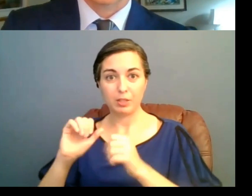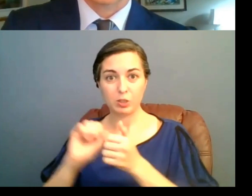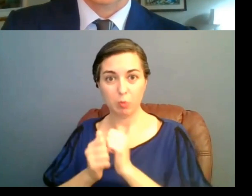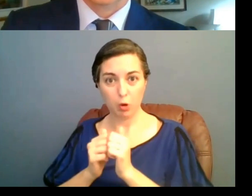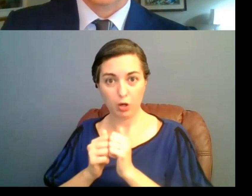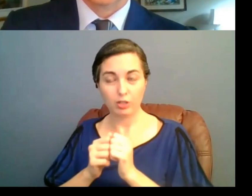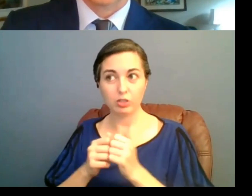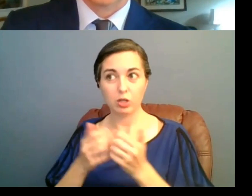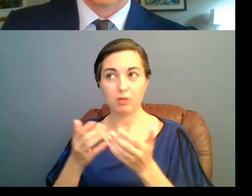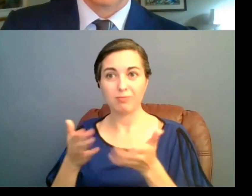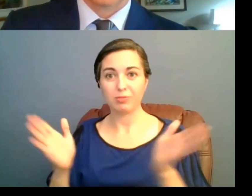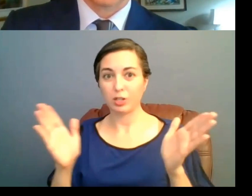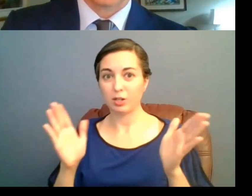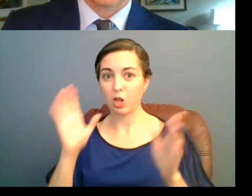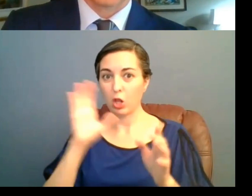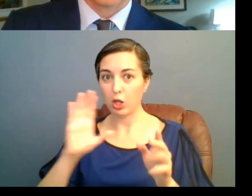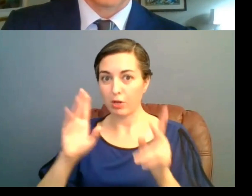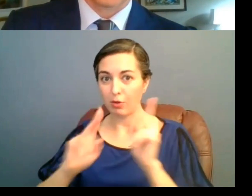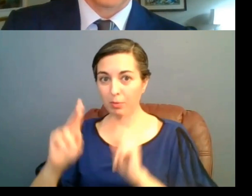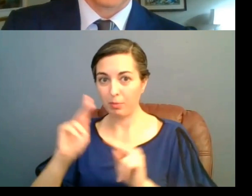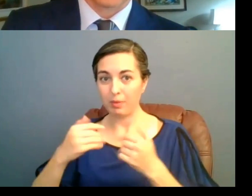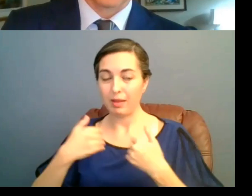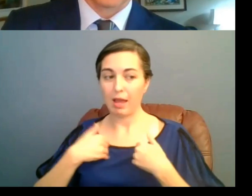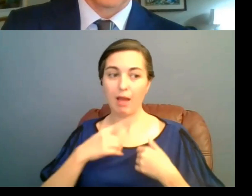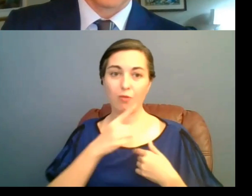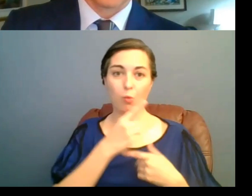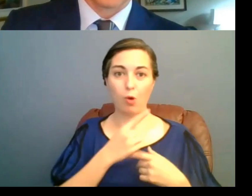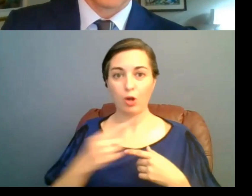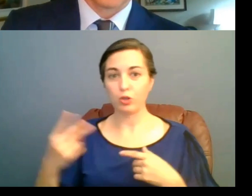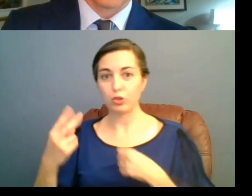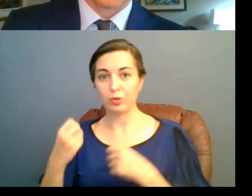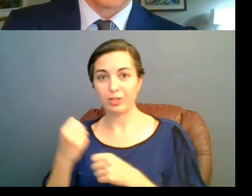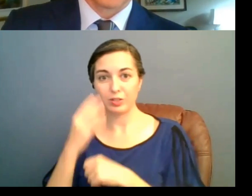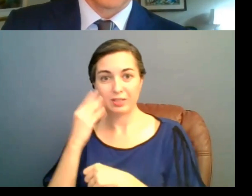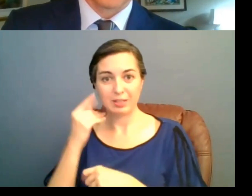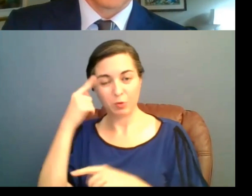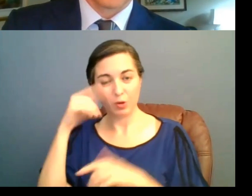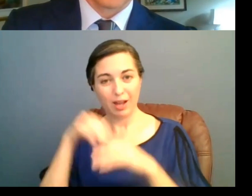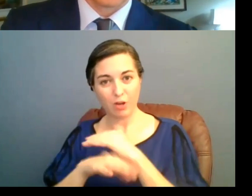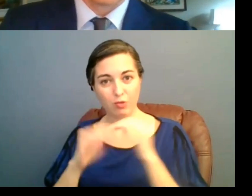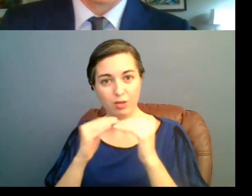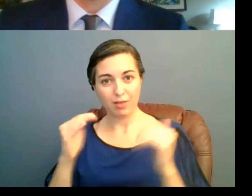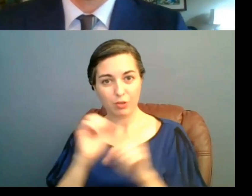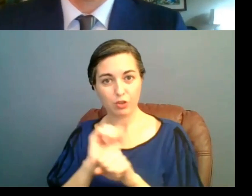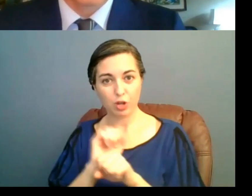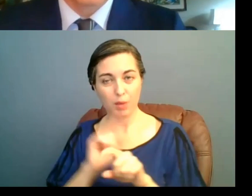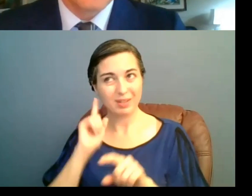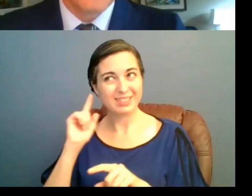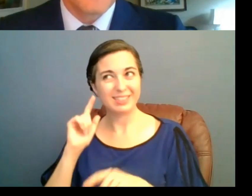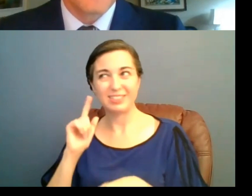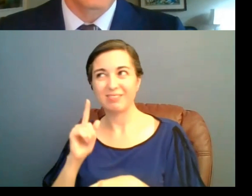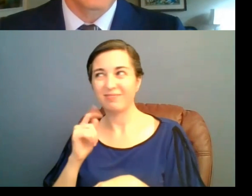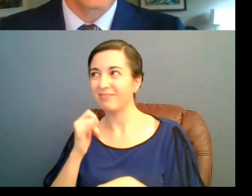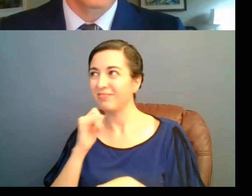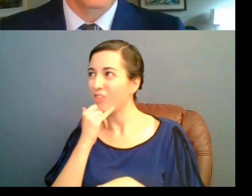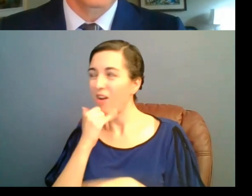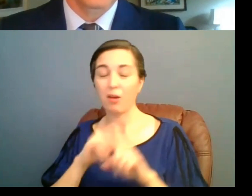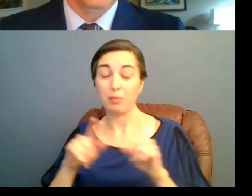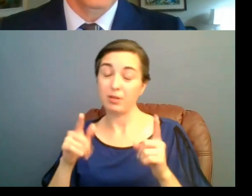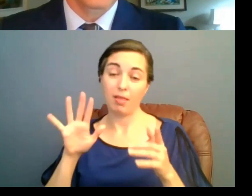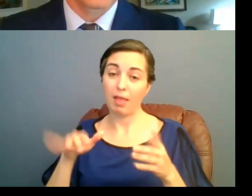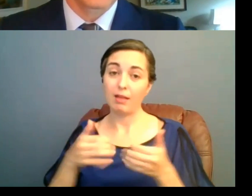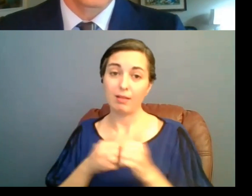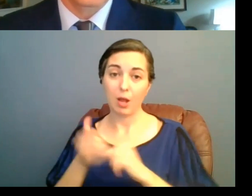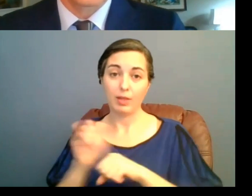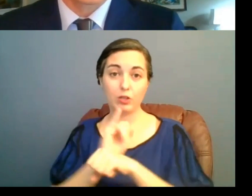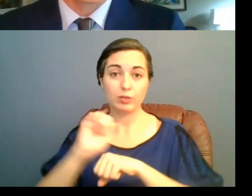for people who have 1 to 2 years of experience for an entry-level job, which doesn't sound right, but that's just the way the industry is.